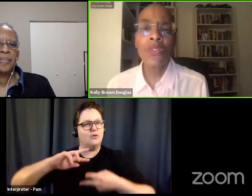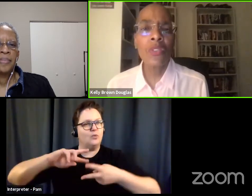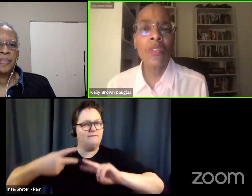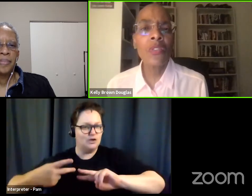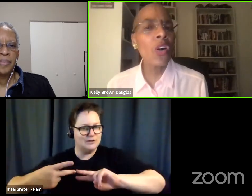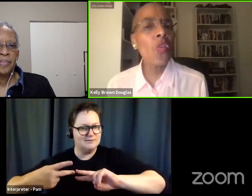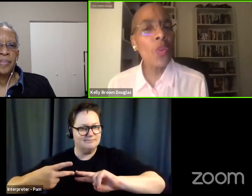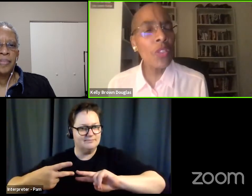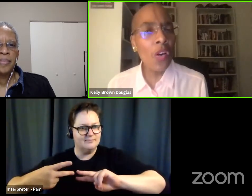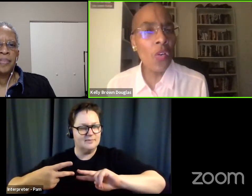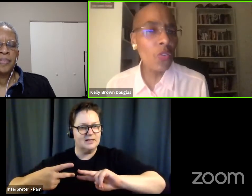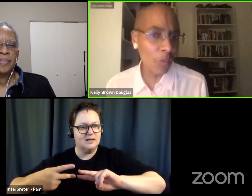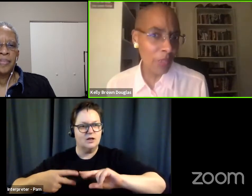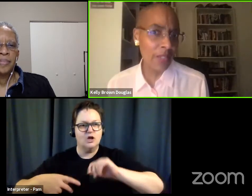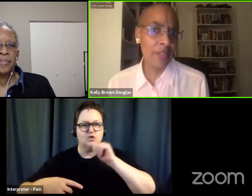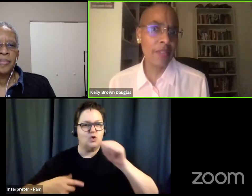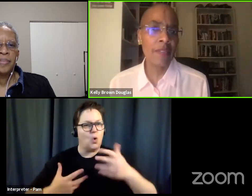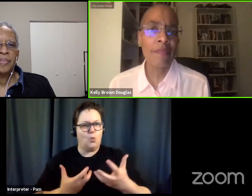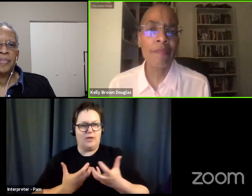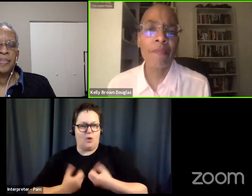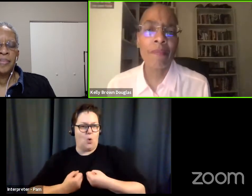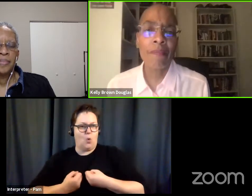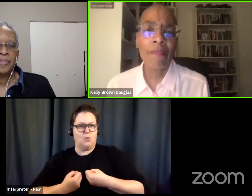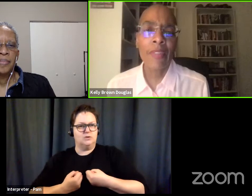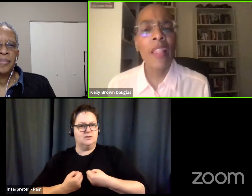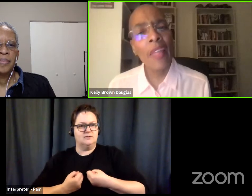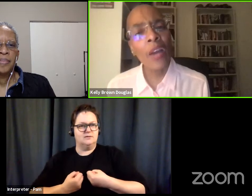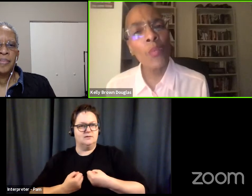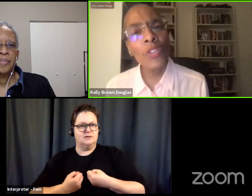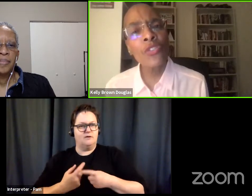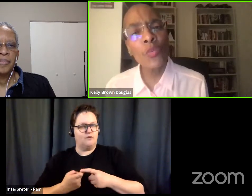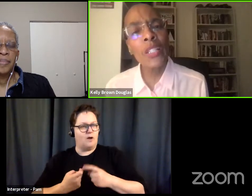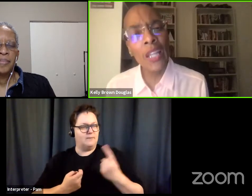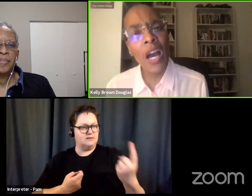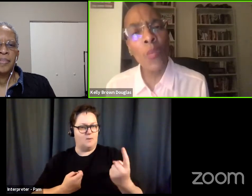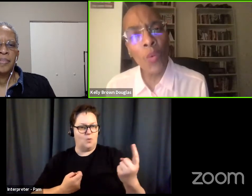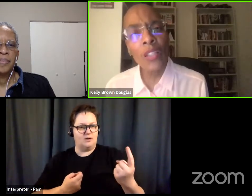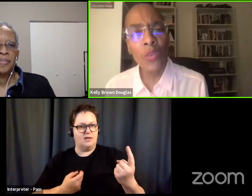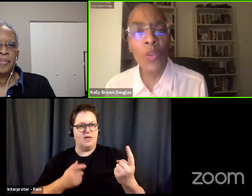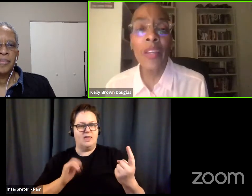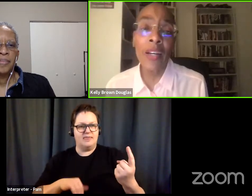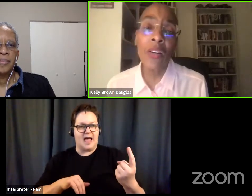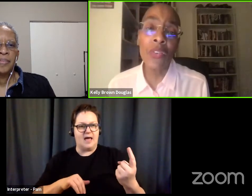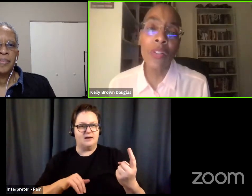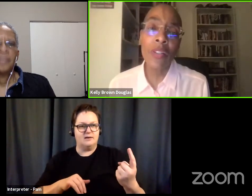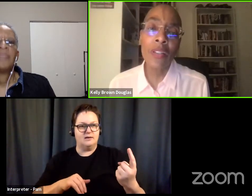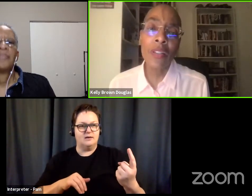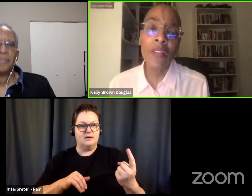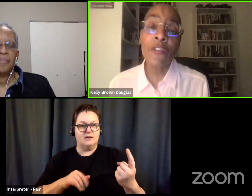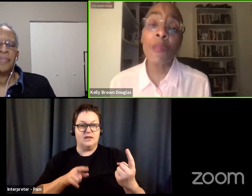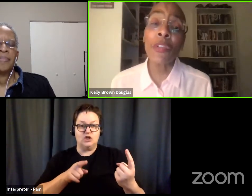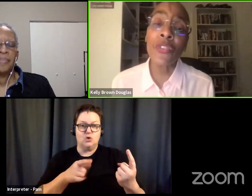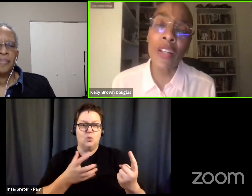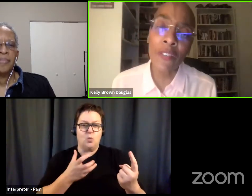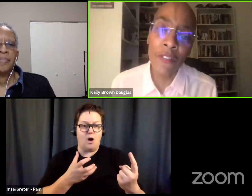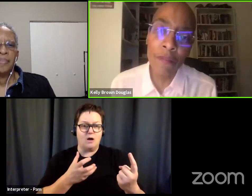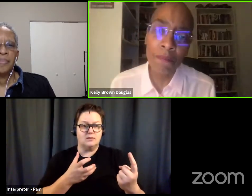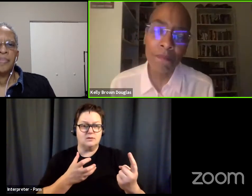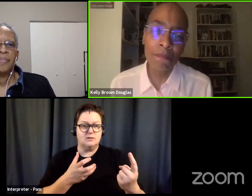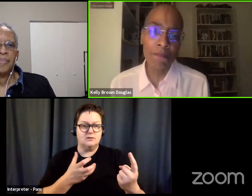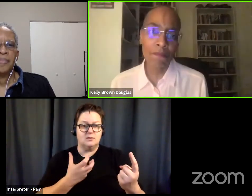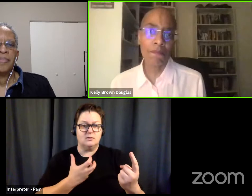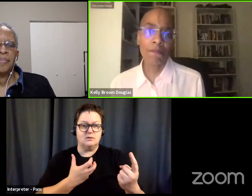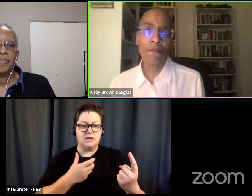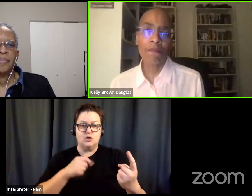is, don't withhold from another that which you would not want withheld from yourself.